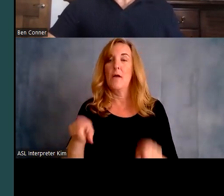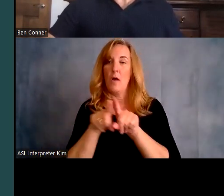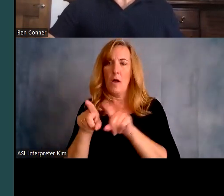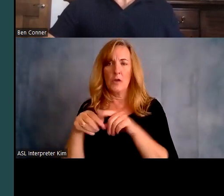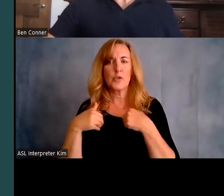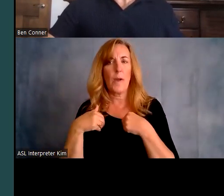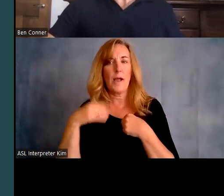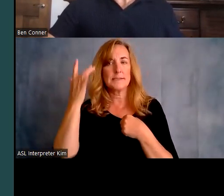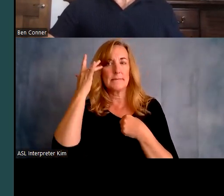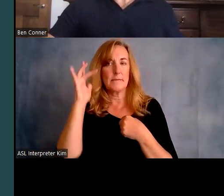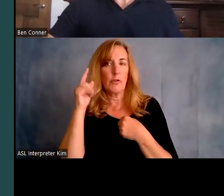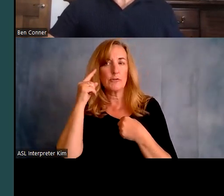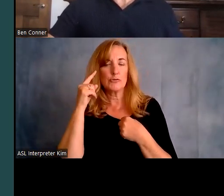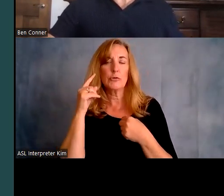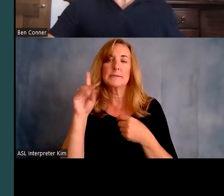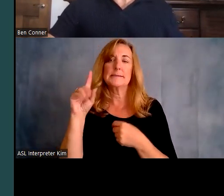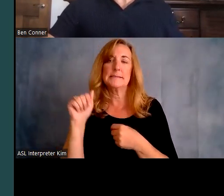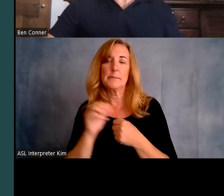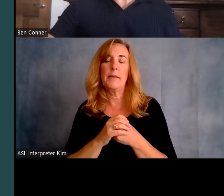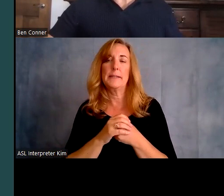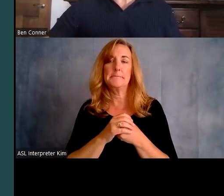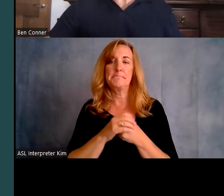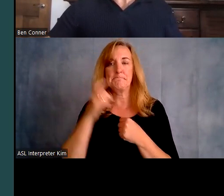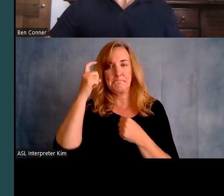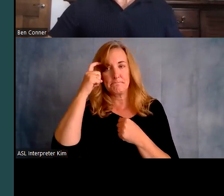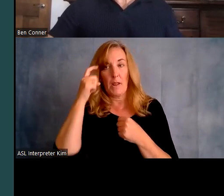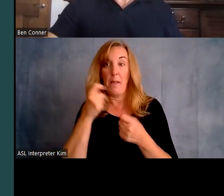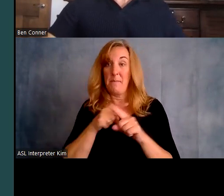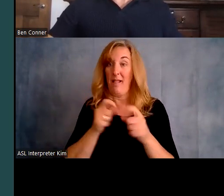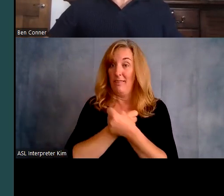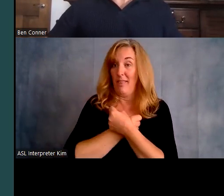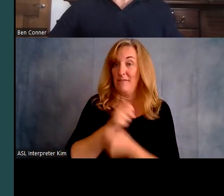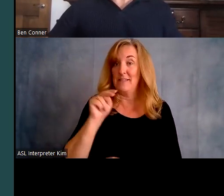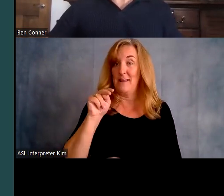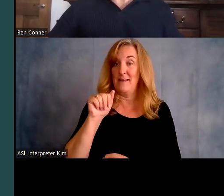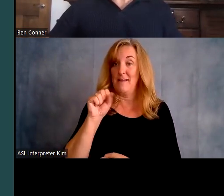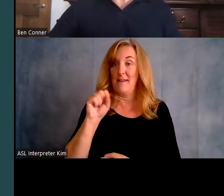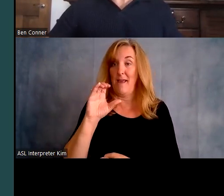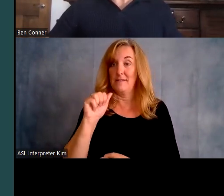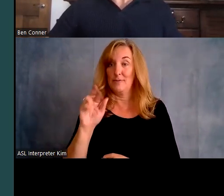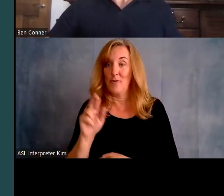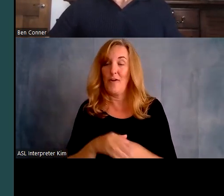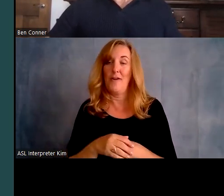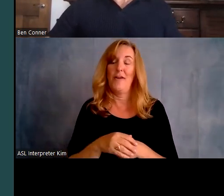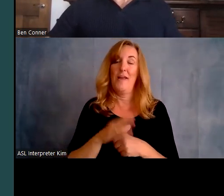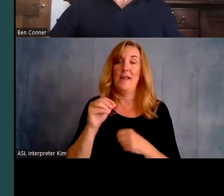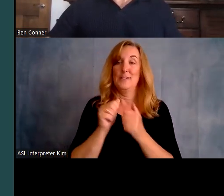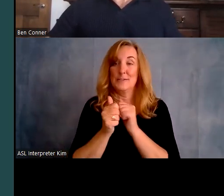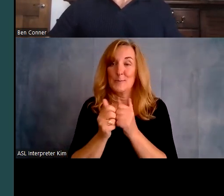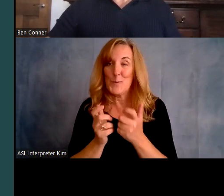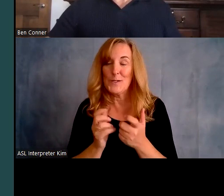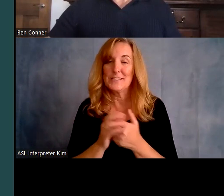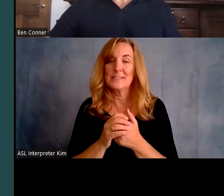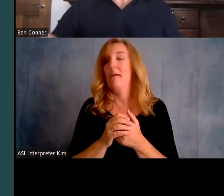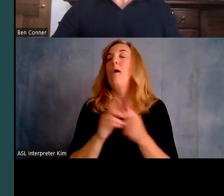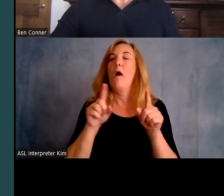intellectual disability, also has a love of NASCAR, also loves Virginia Tech sports, also